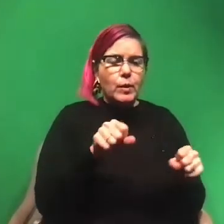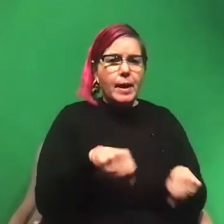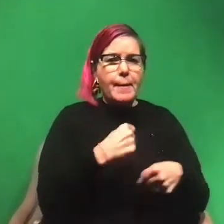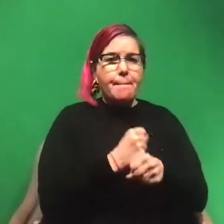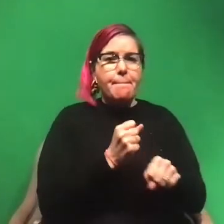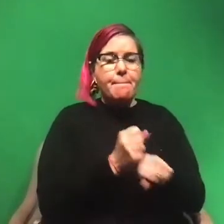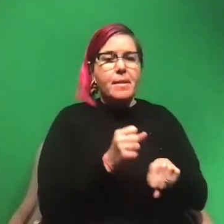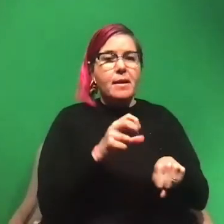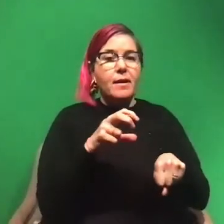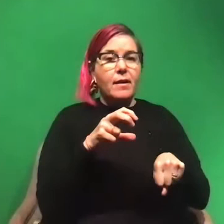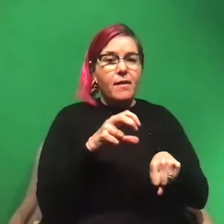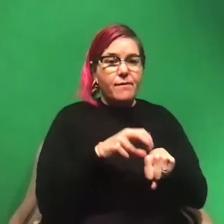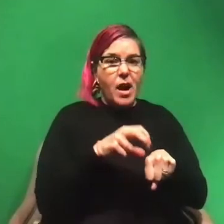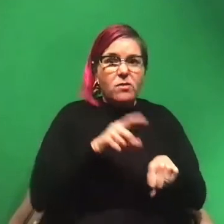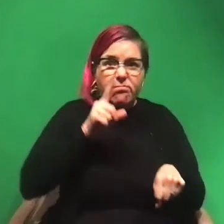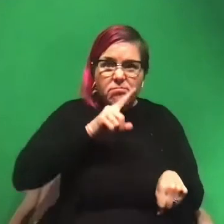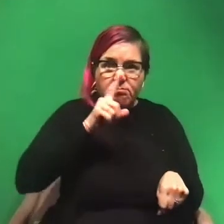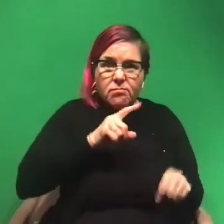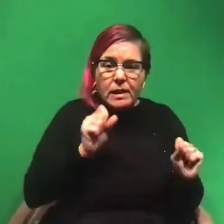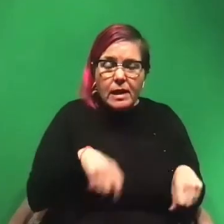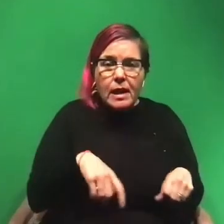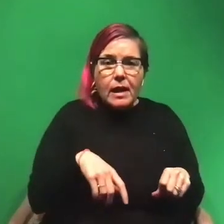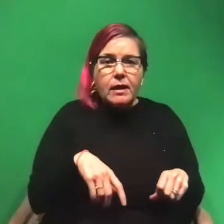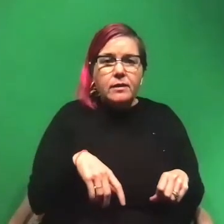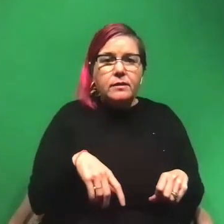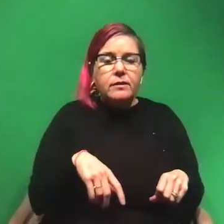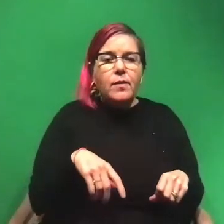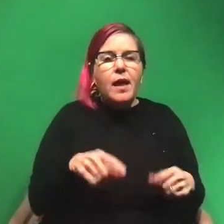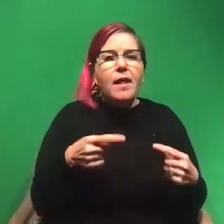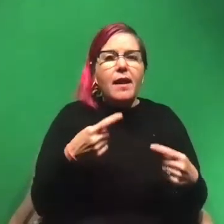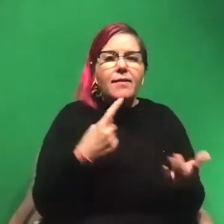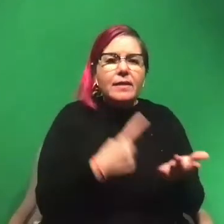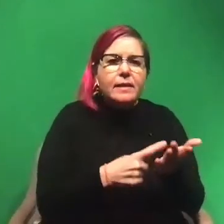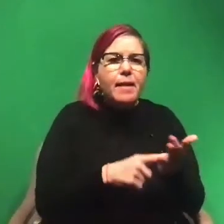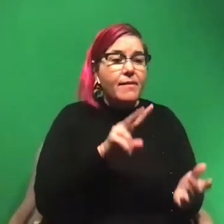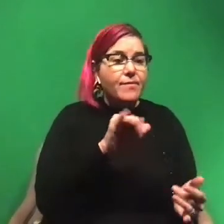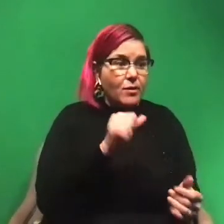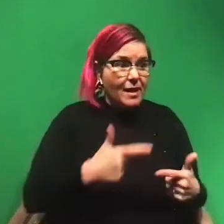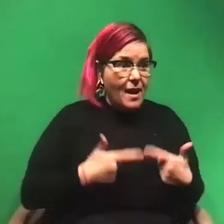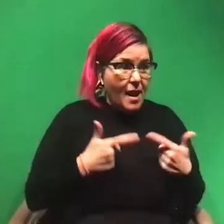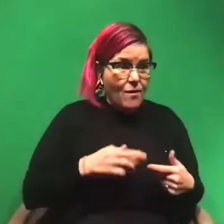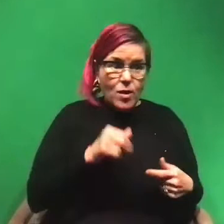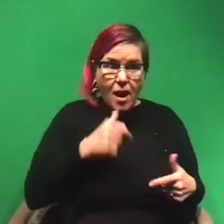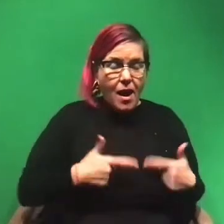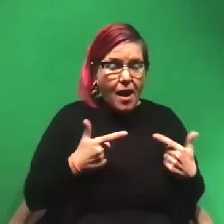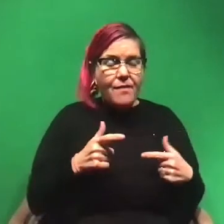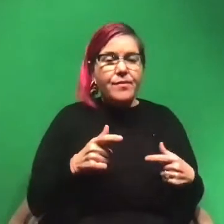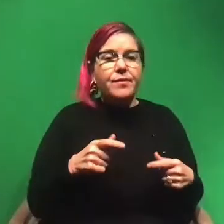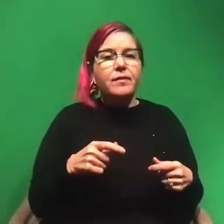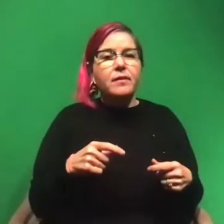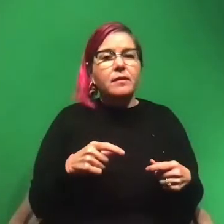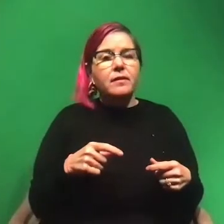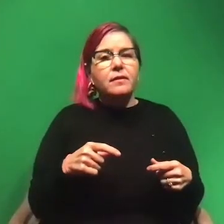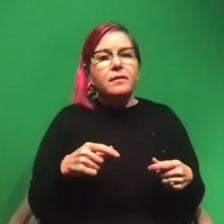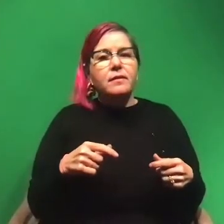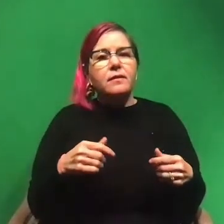completely synthetic. And that is always my argument when it's the whole debate of whether viruses are alive or not. But there are bacteria that are obligate